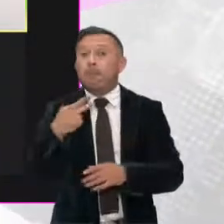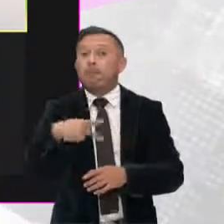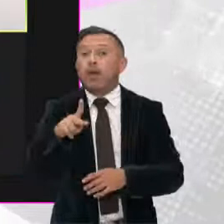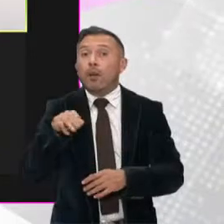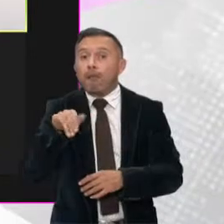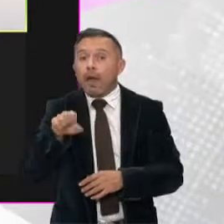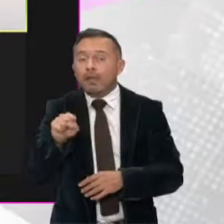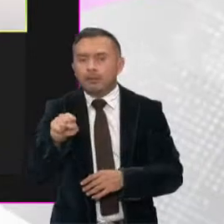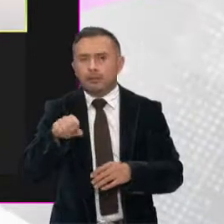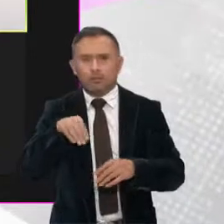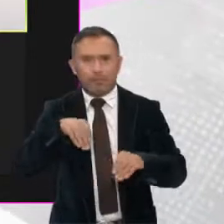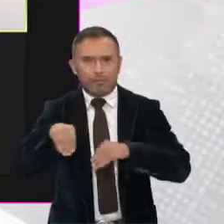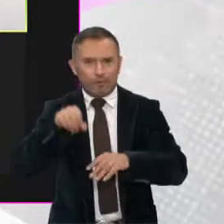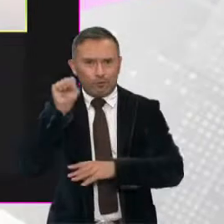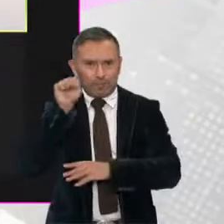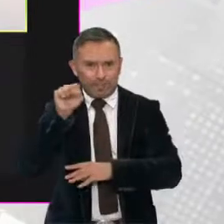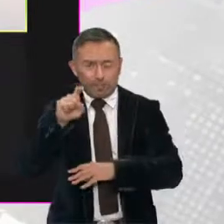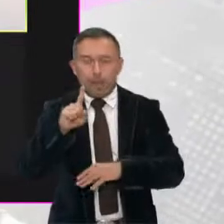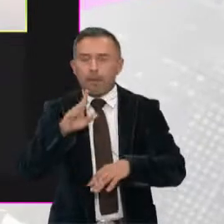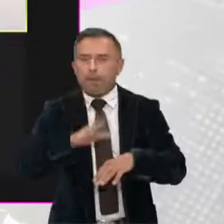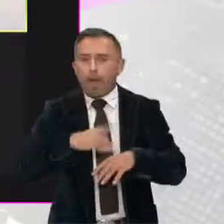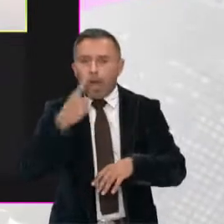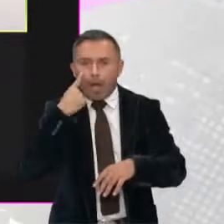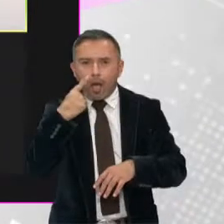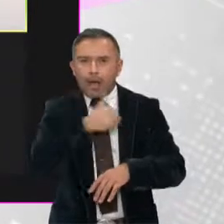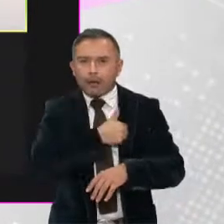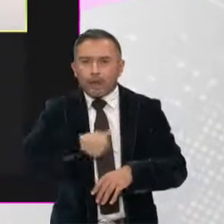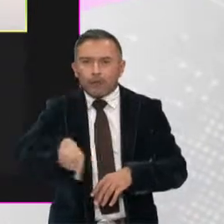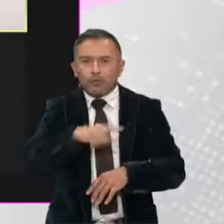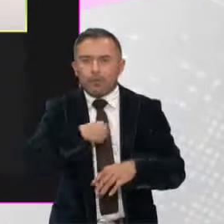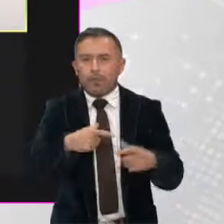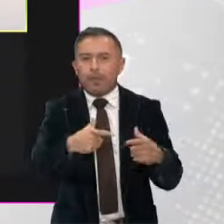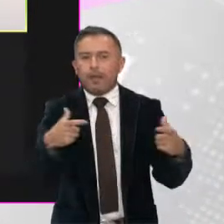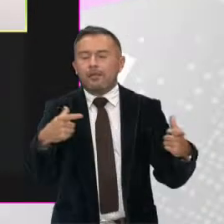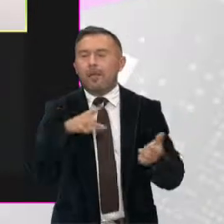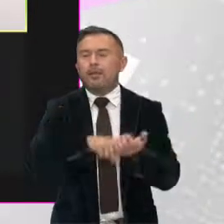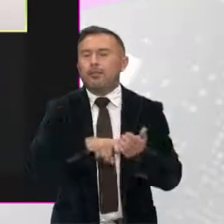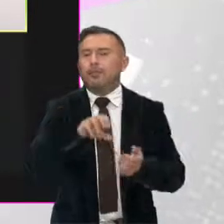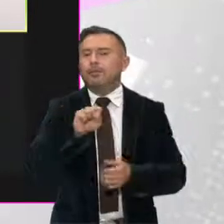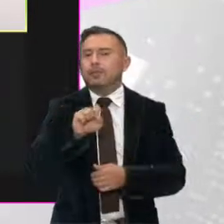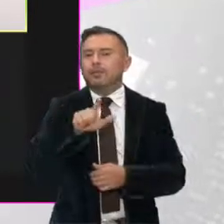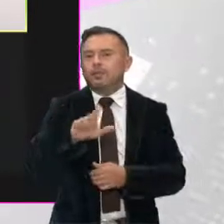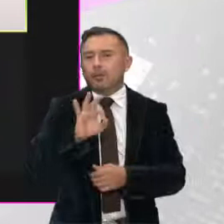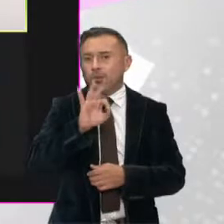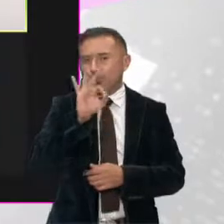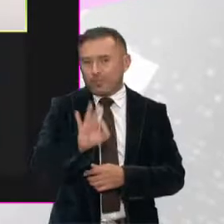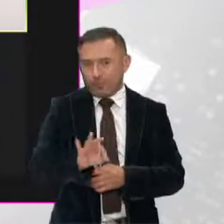MAS had a very important presence in most of